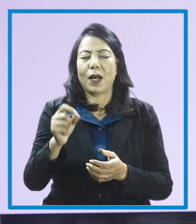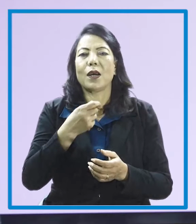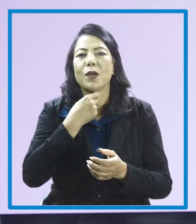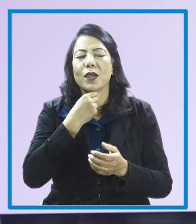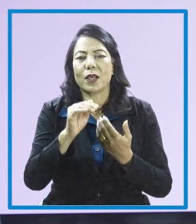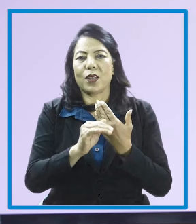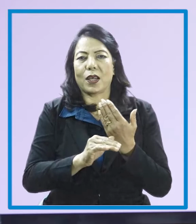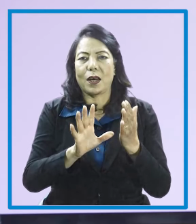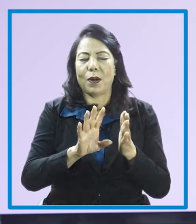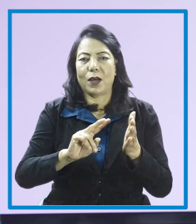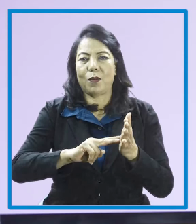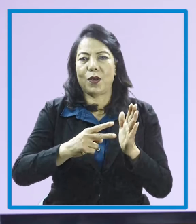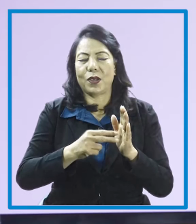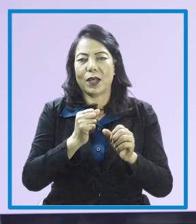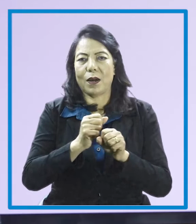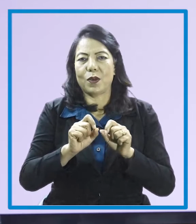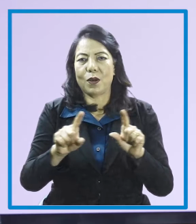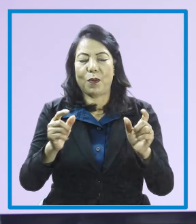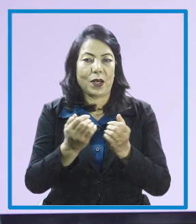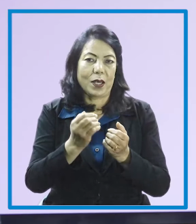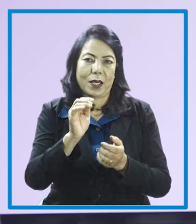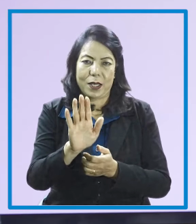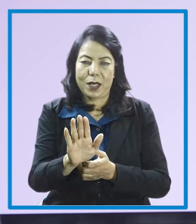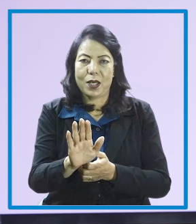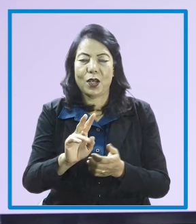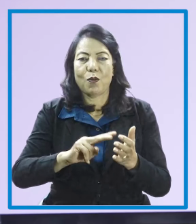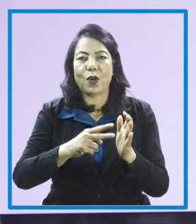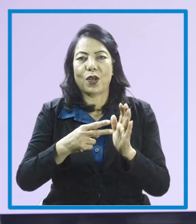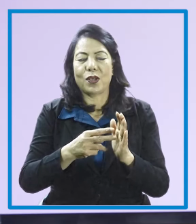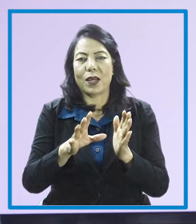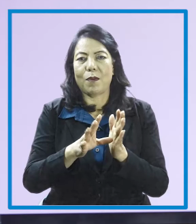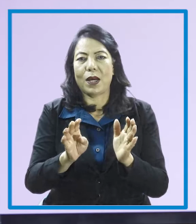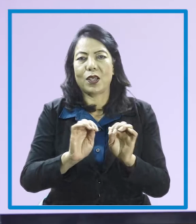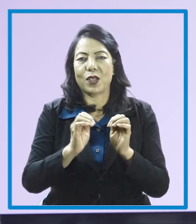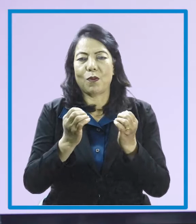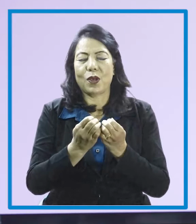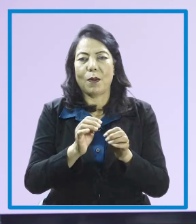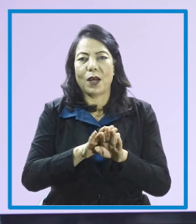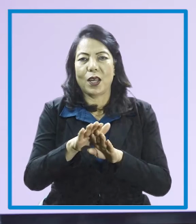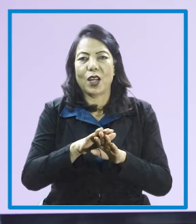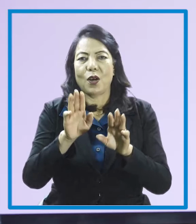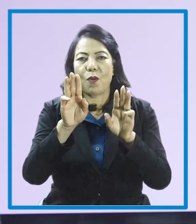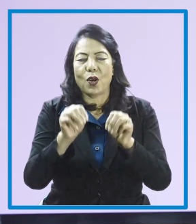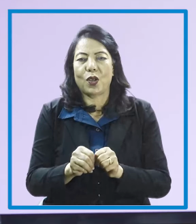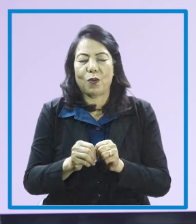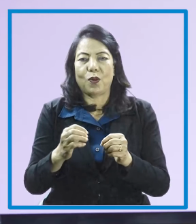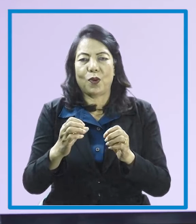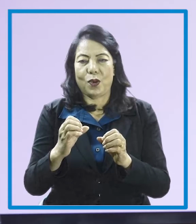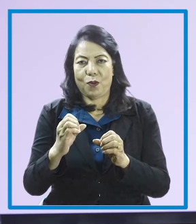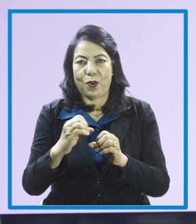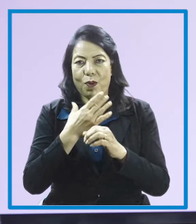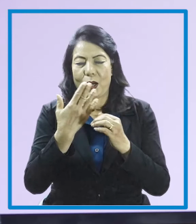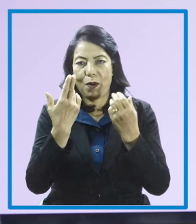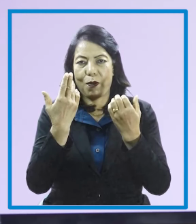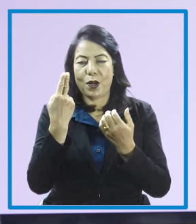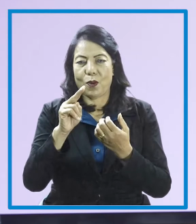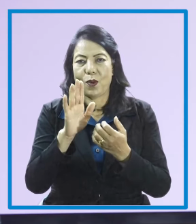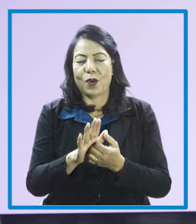implementing partner RIMS Nepal has been able to achieve throughout the foster project. When you look at the impact that the